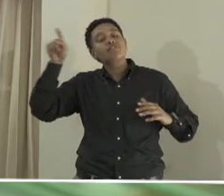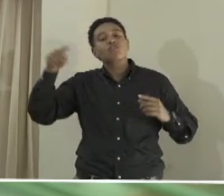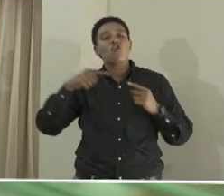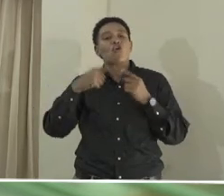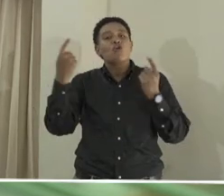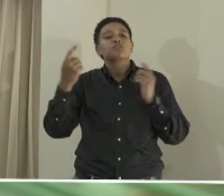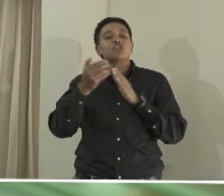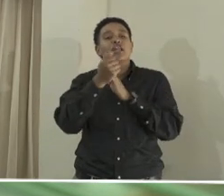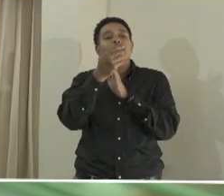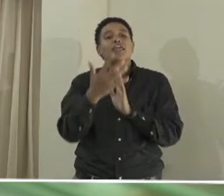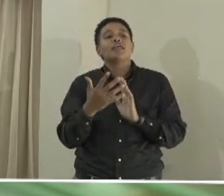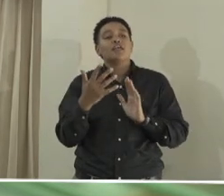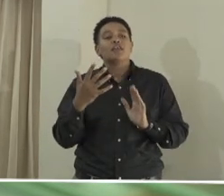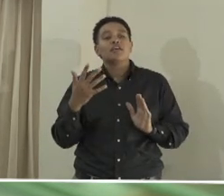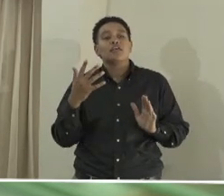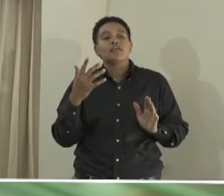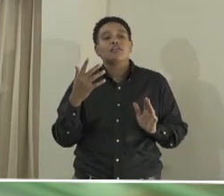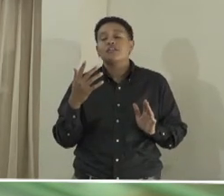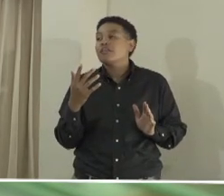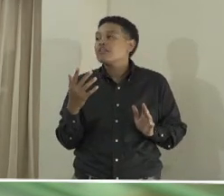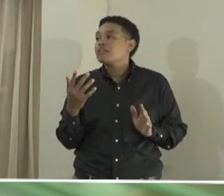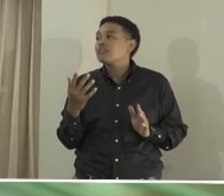opposition leader,